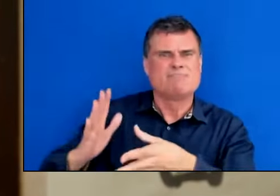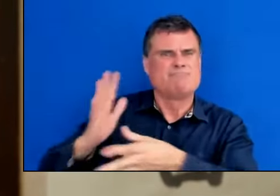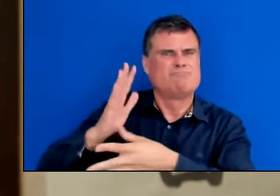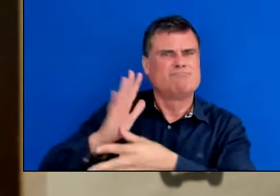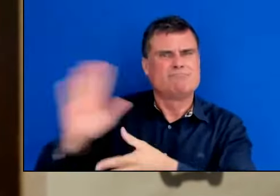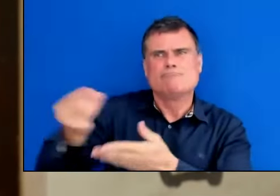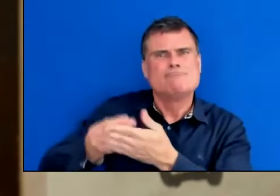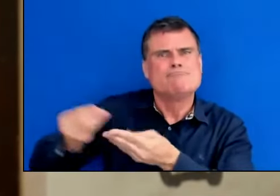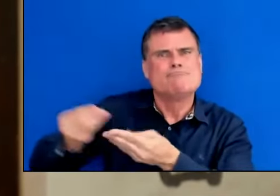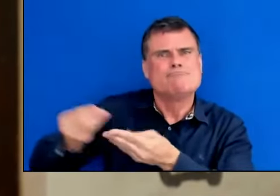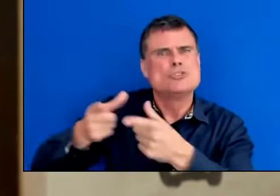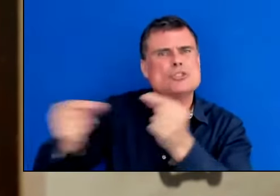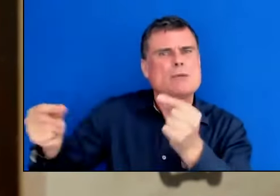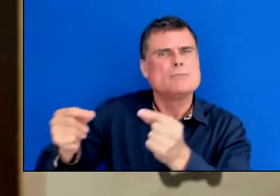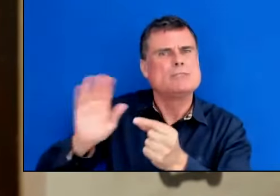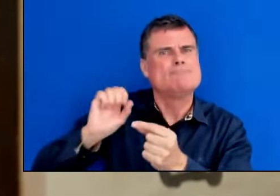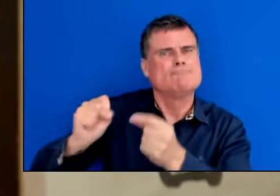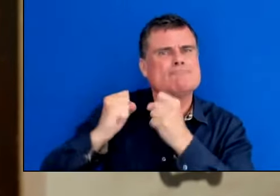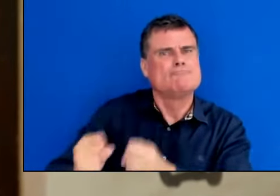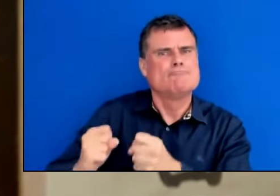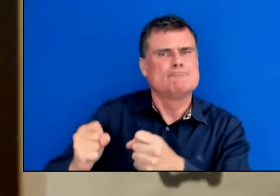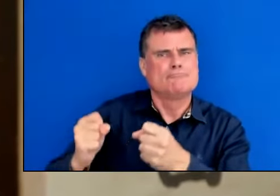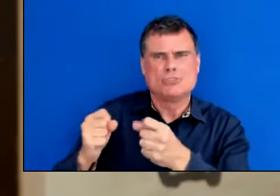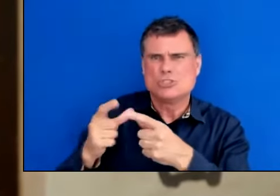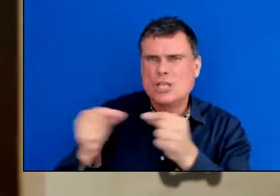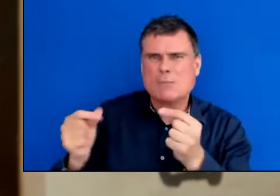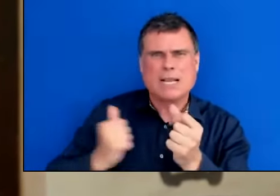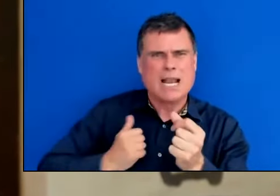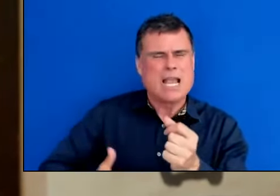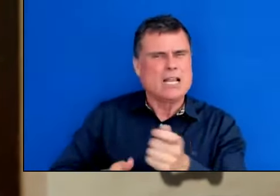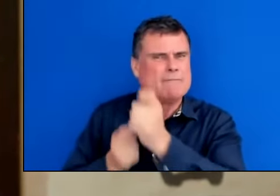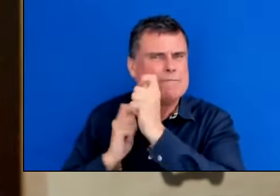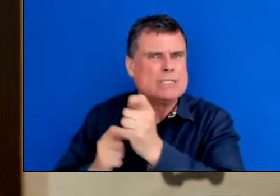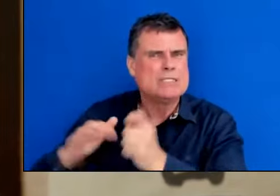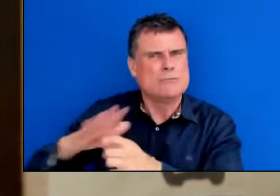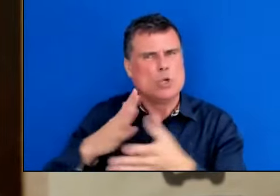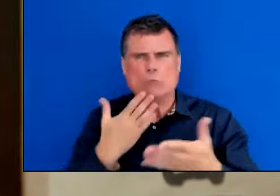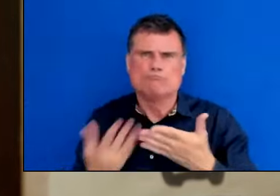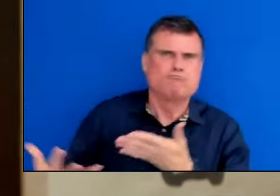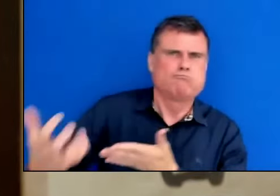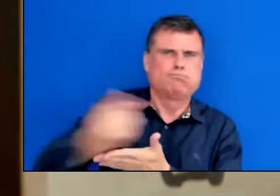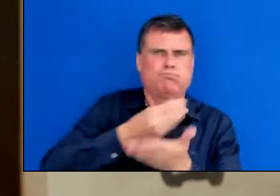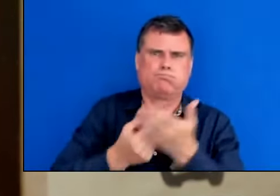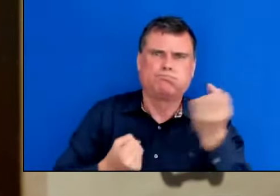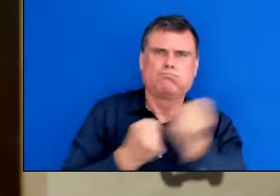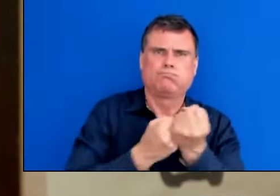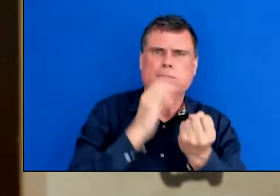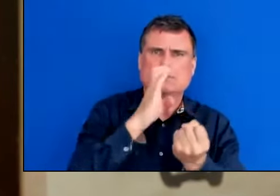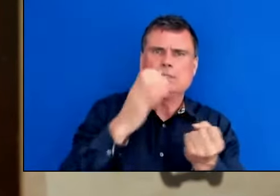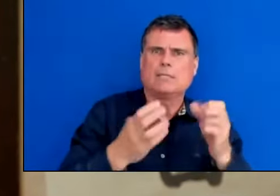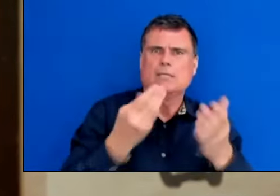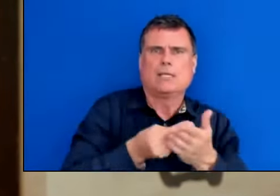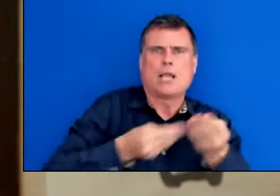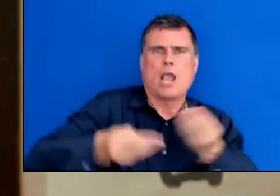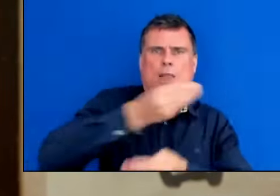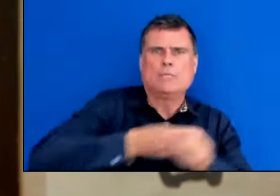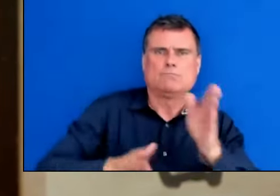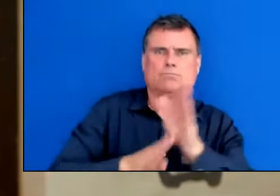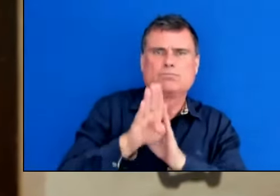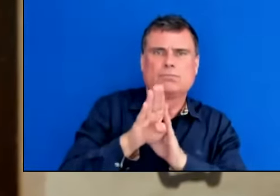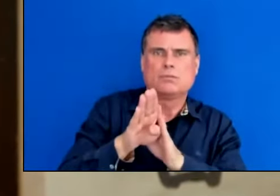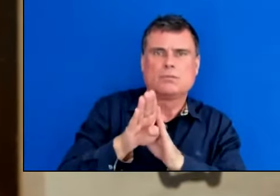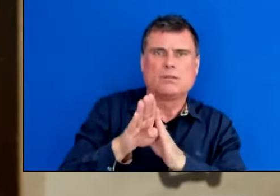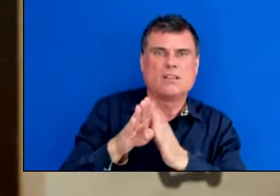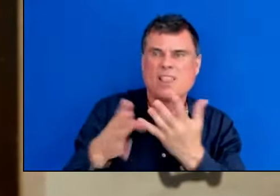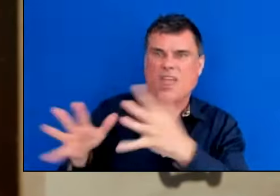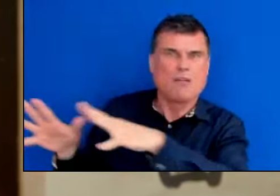fishing fleets were the dominant economic driver for British Columbia. Japanese Canadians, Japanese-born